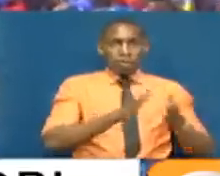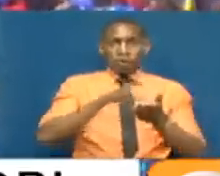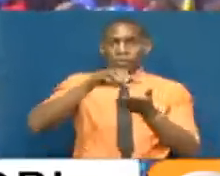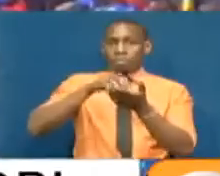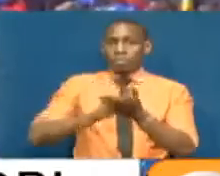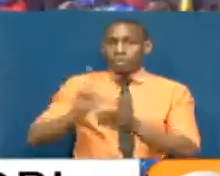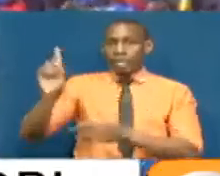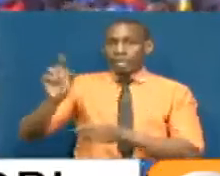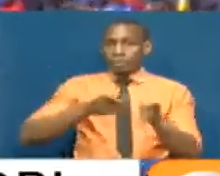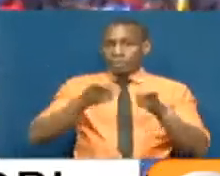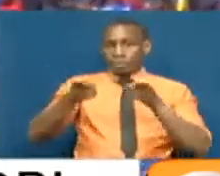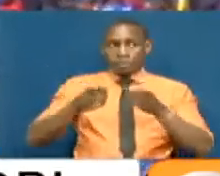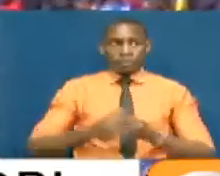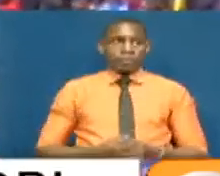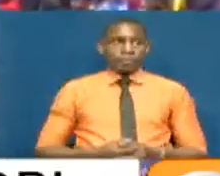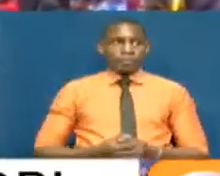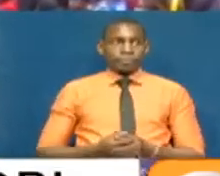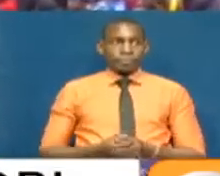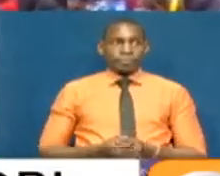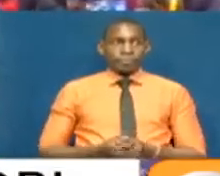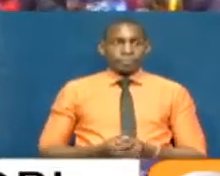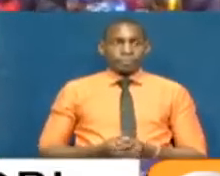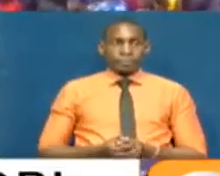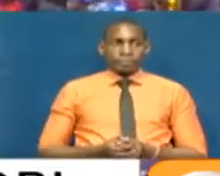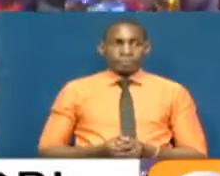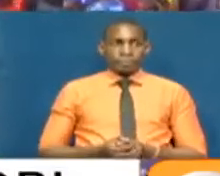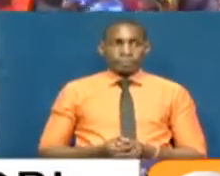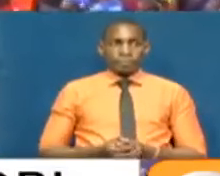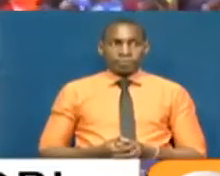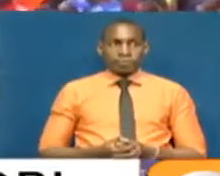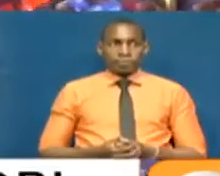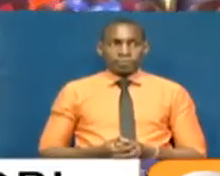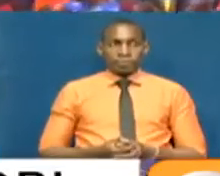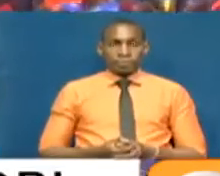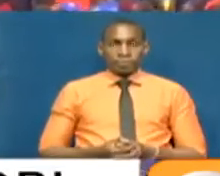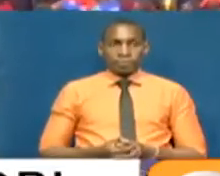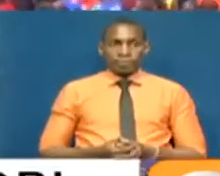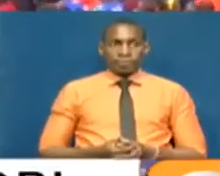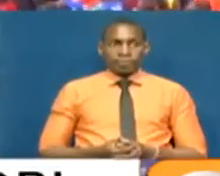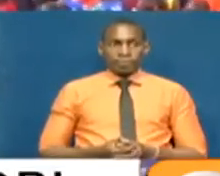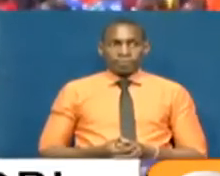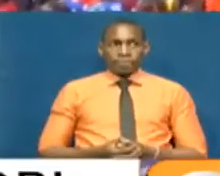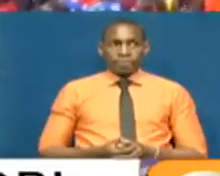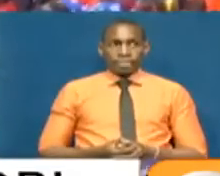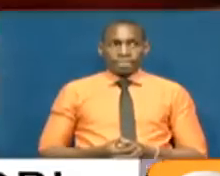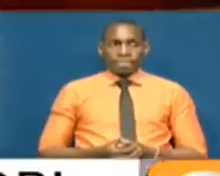city control. Stephen Leto, Citizen TV, Embakasi West Constituency, Nairobi County.